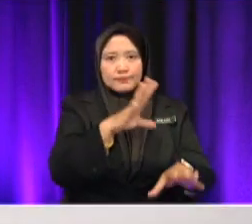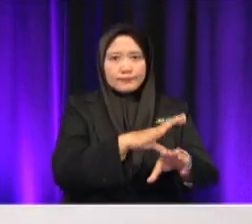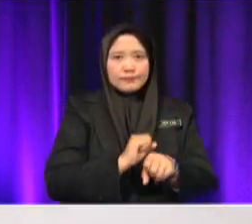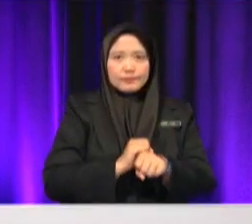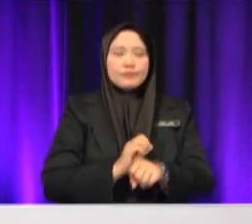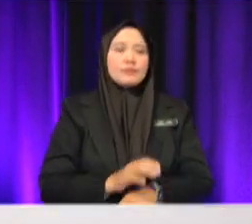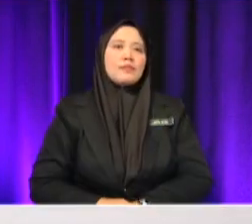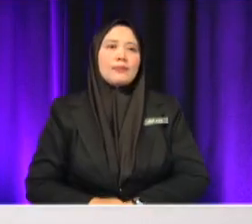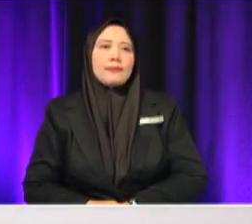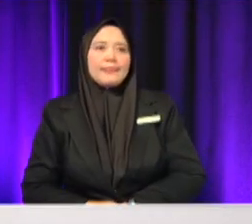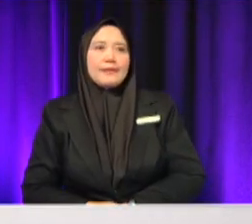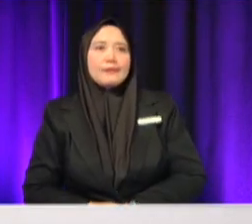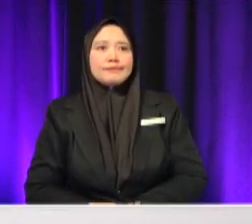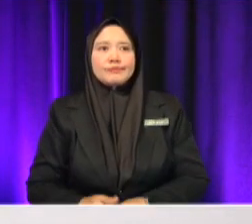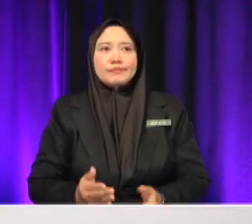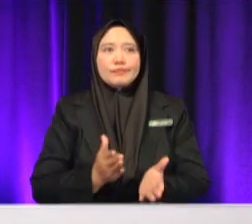Alicia?